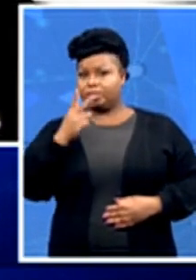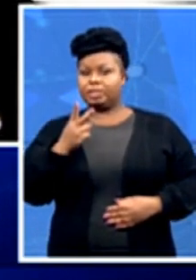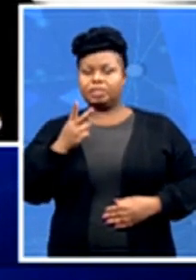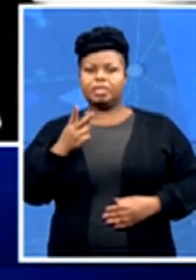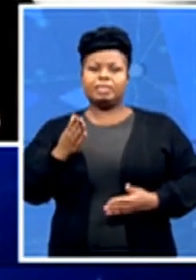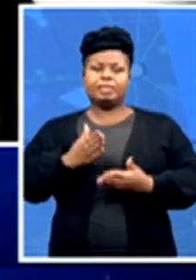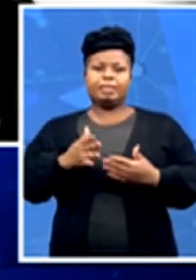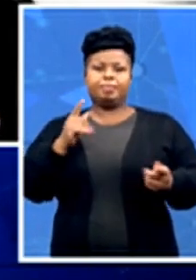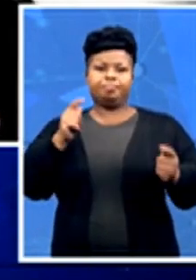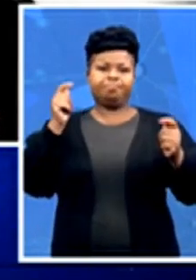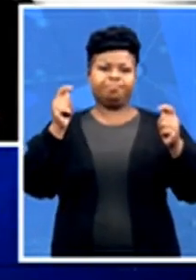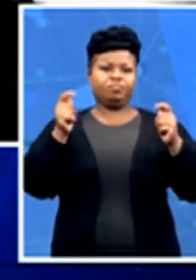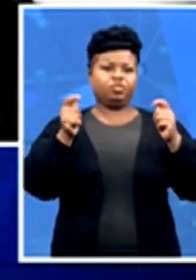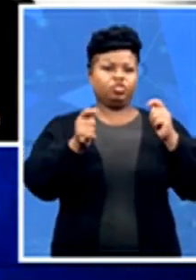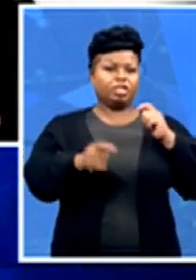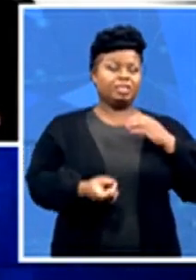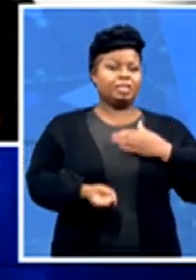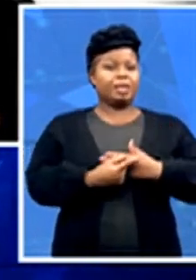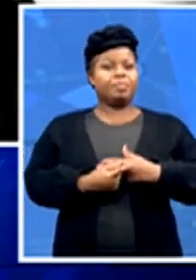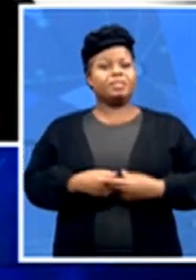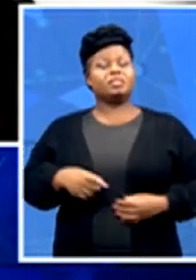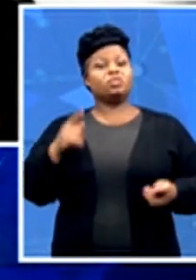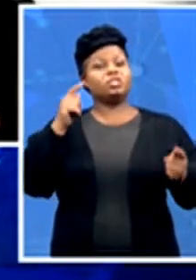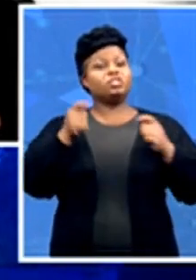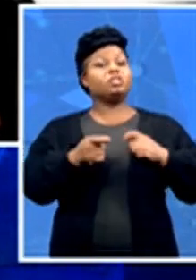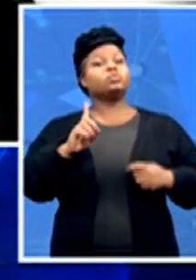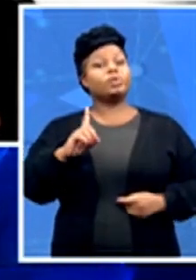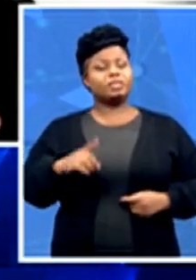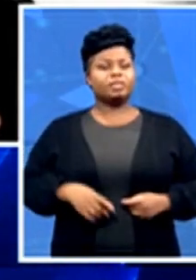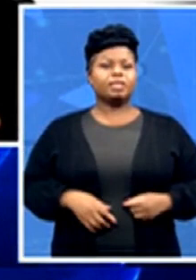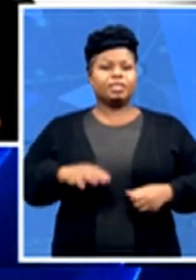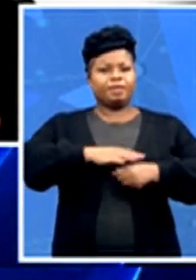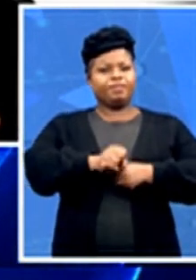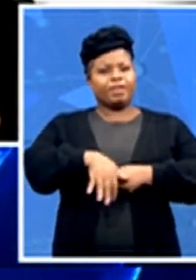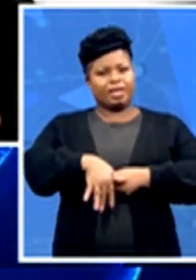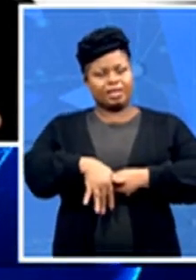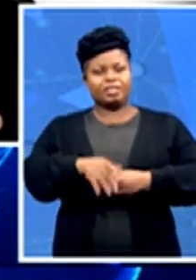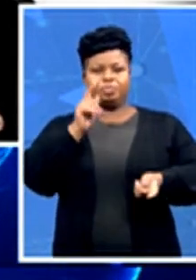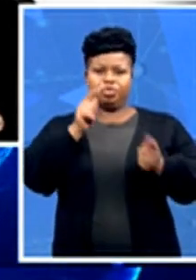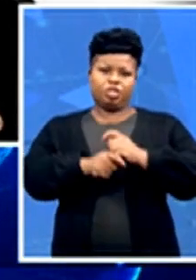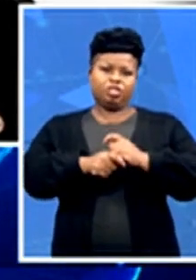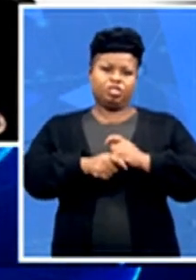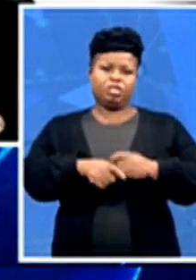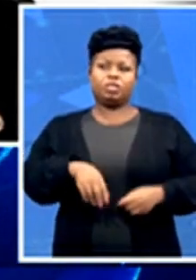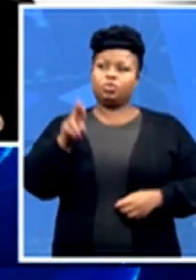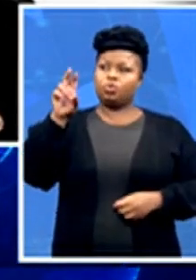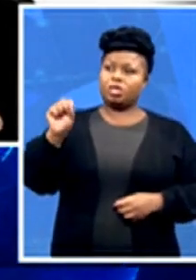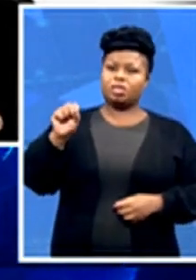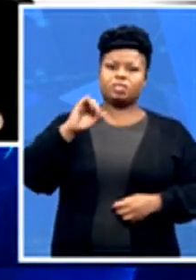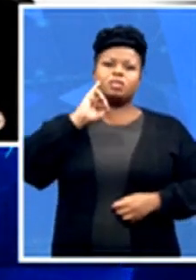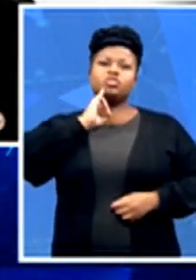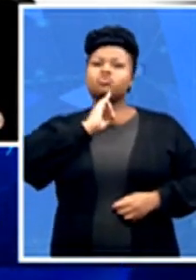the variants are changing, but also people in the US and Israel were vaccinated back in